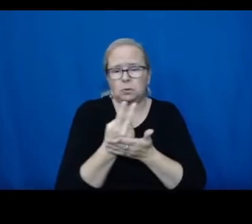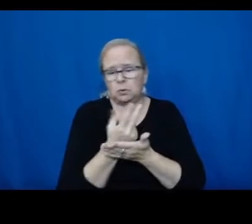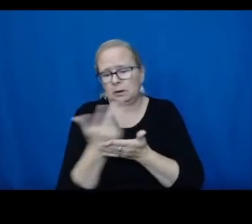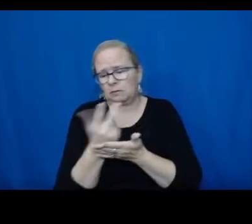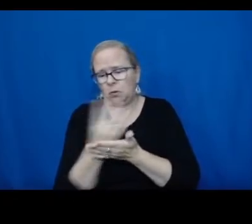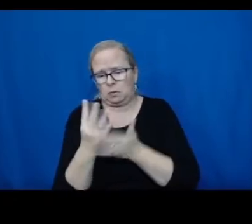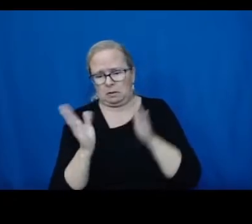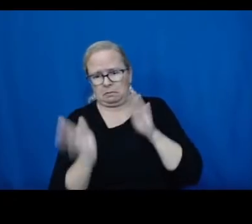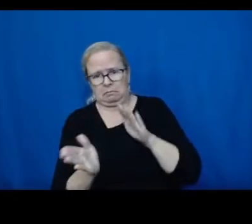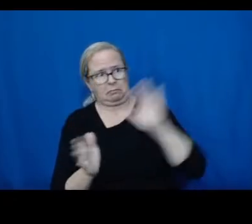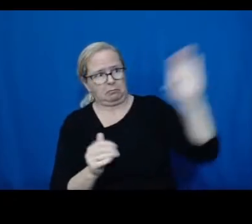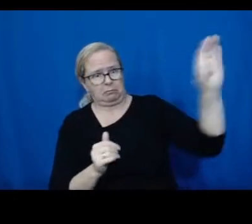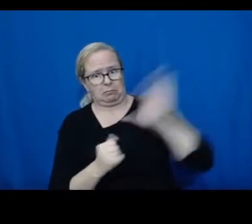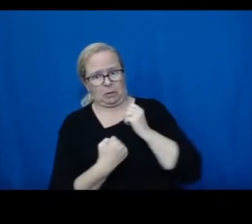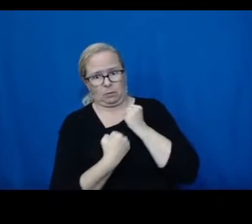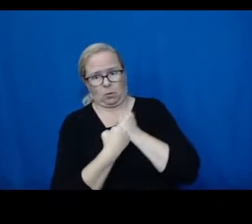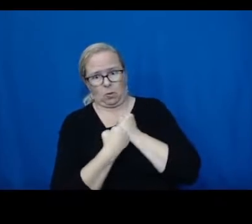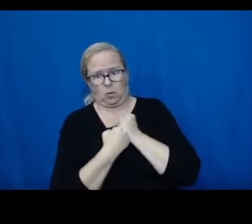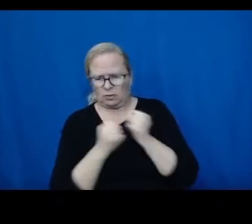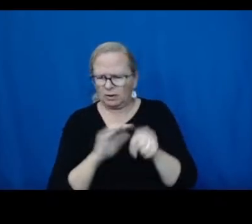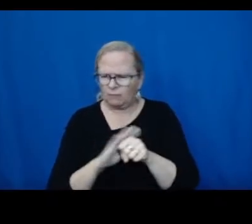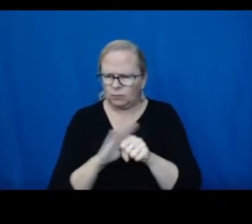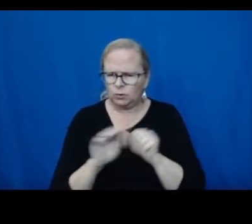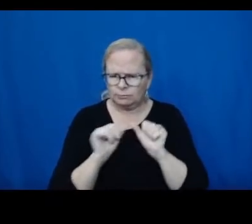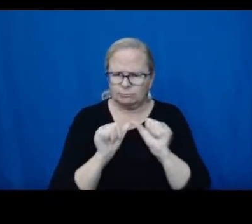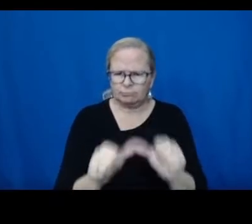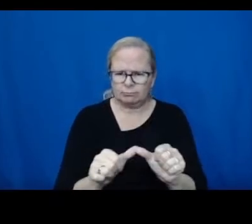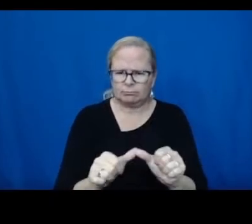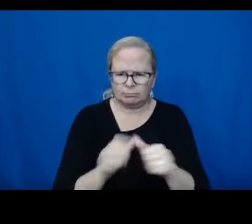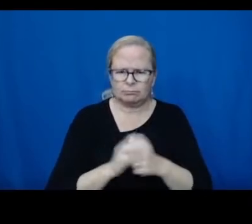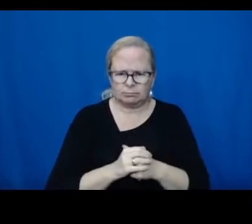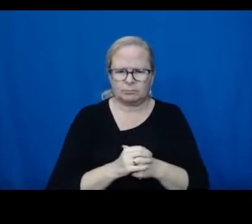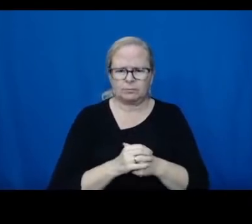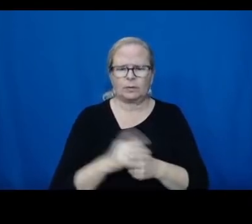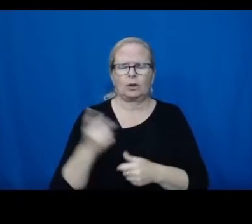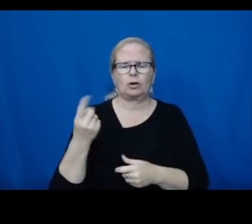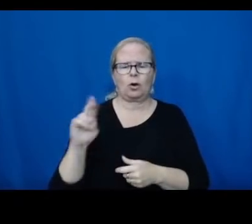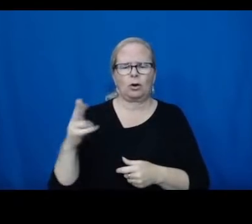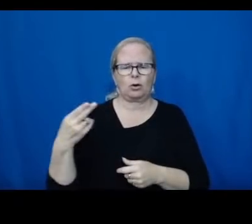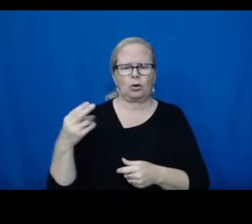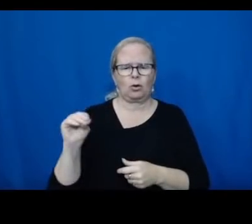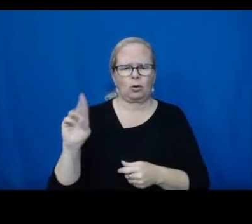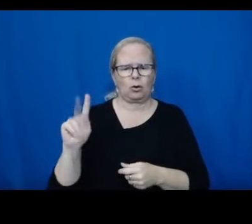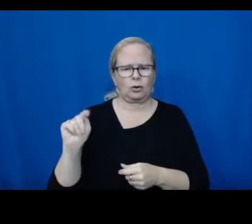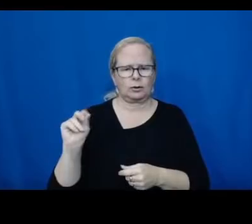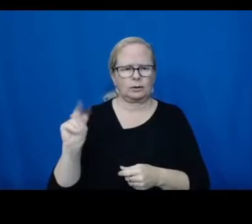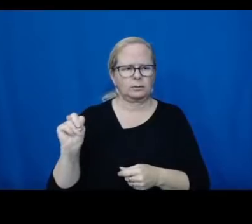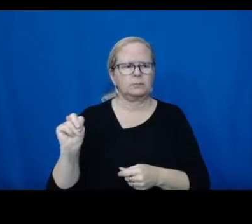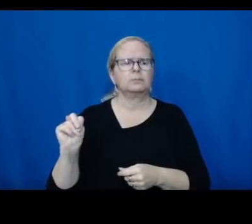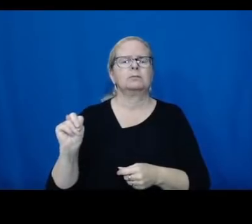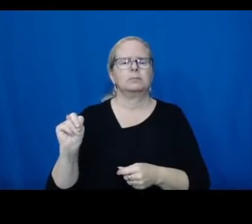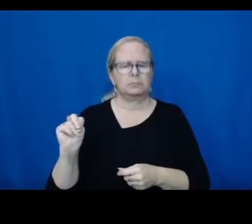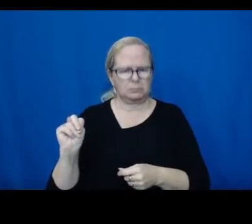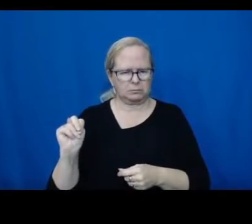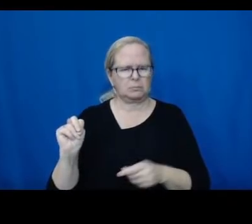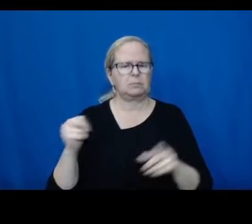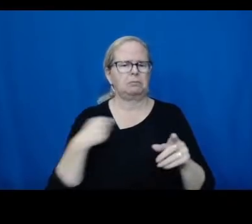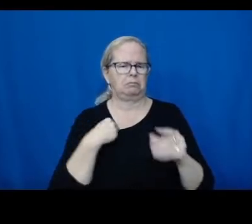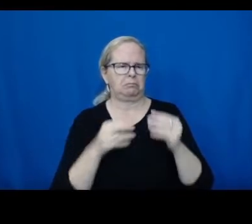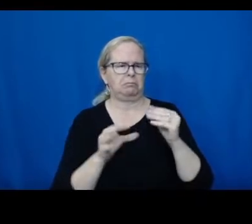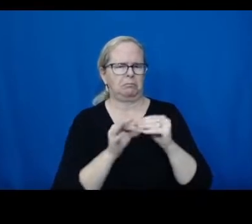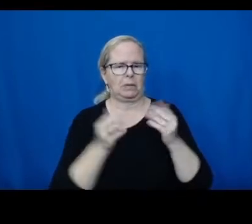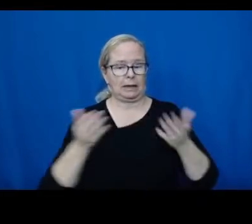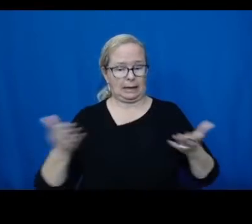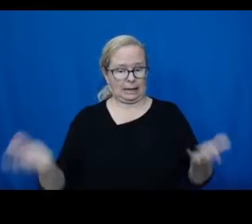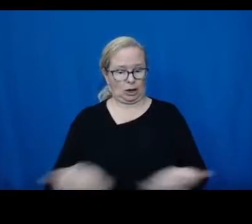And, to that, I would just add, here we are in Manitoba, and we were the center of attention for very negative